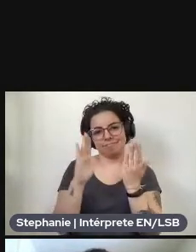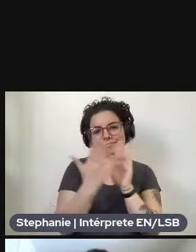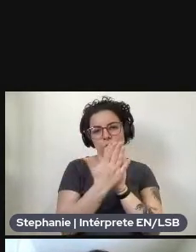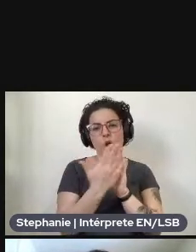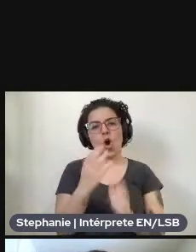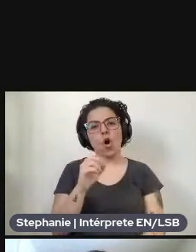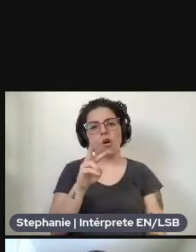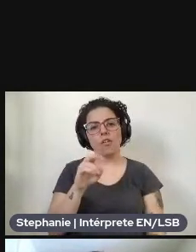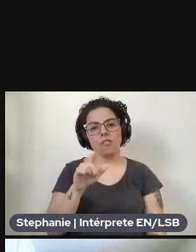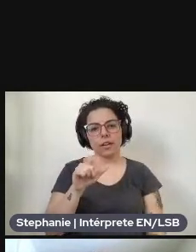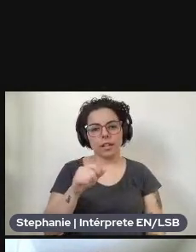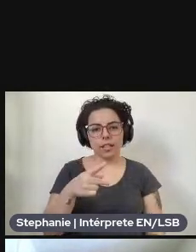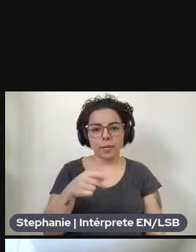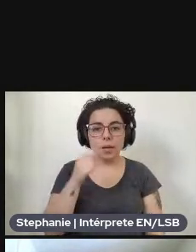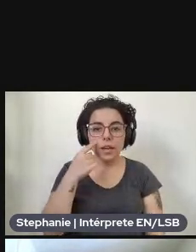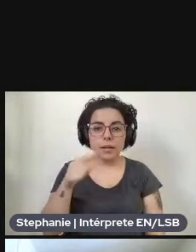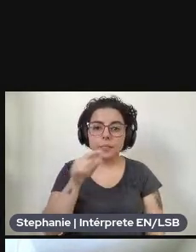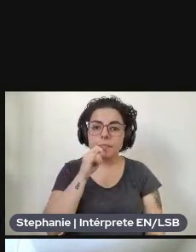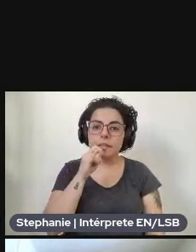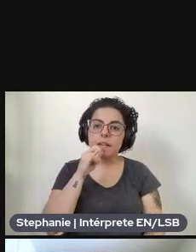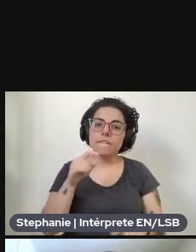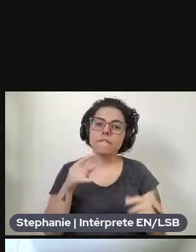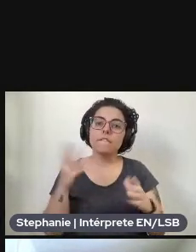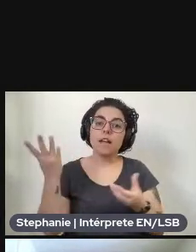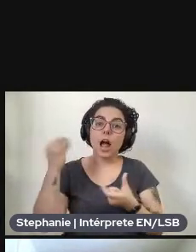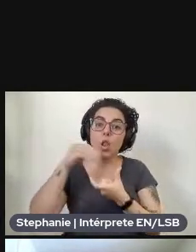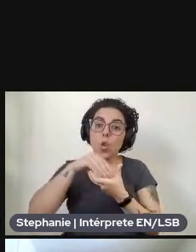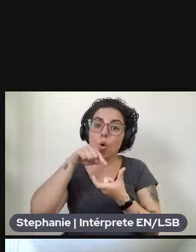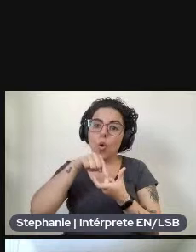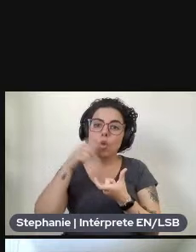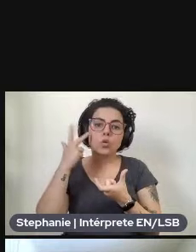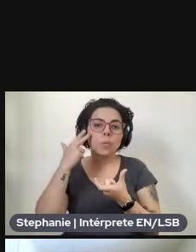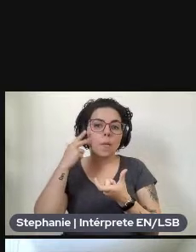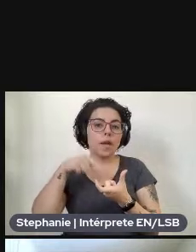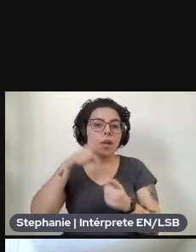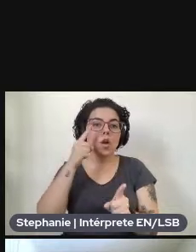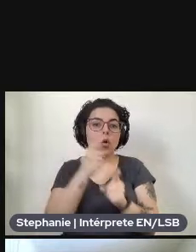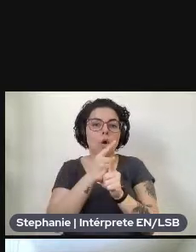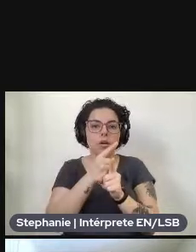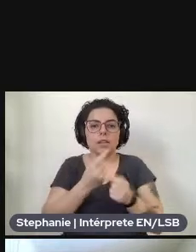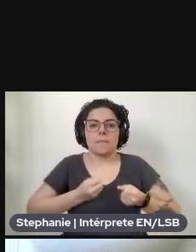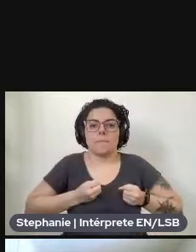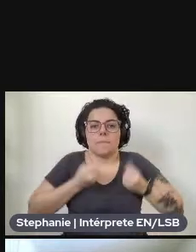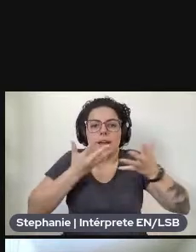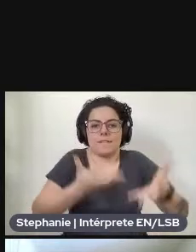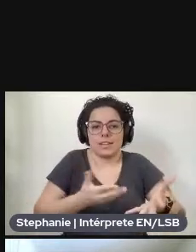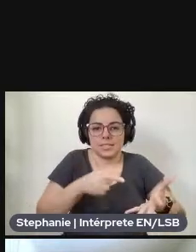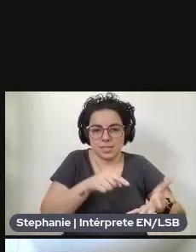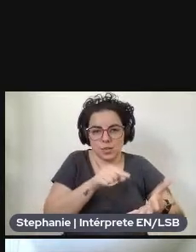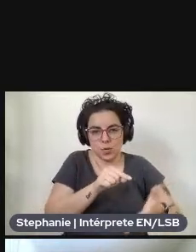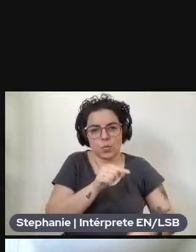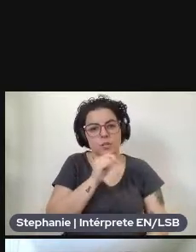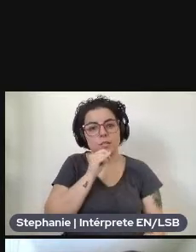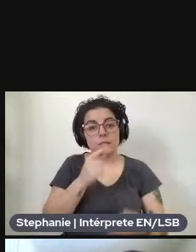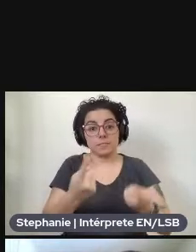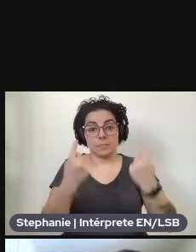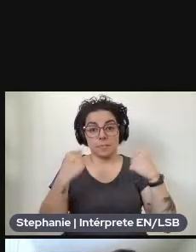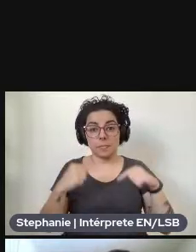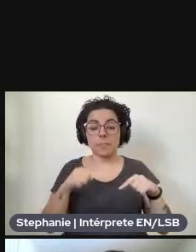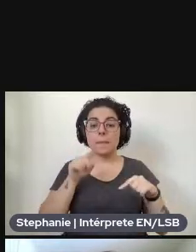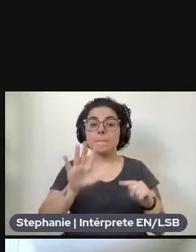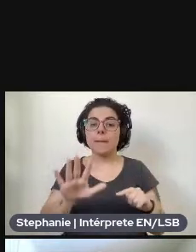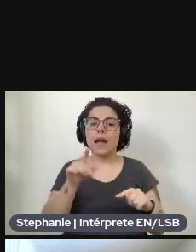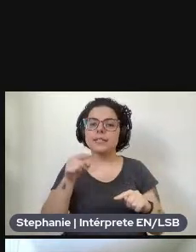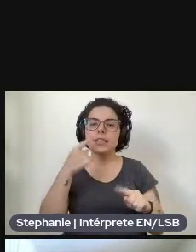normally find linguistic manifestations. That is, it is the marked value. In this approach, however, the